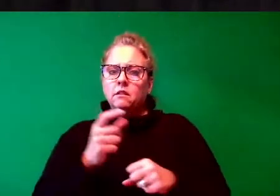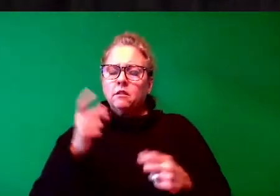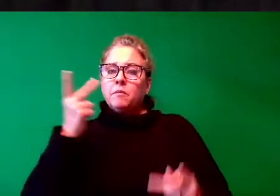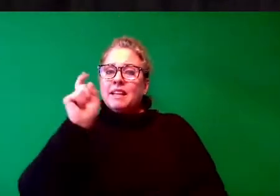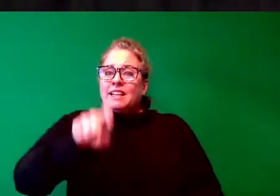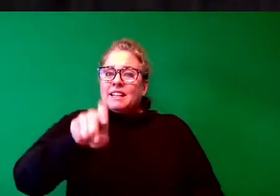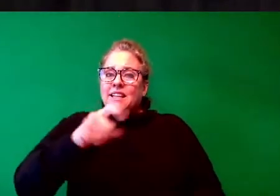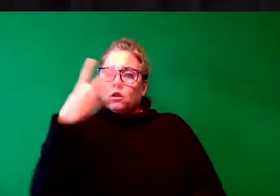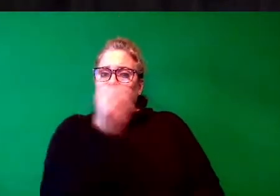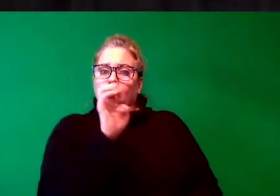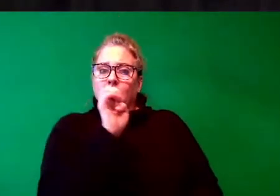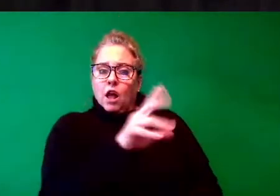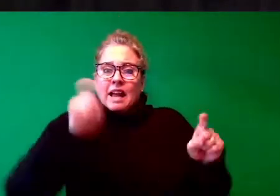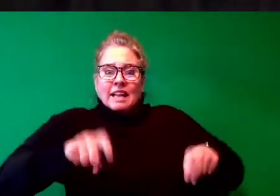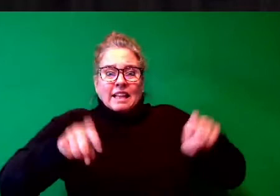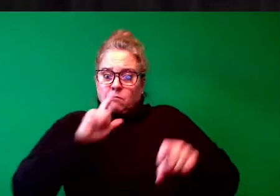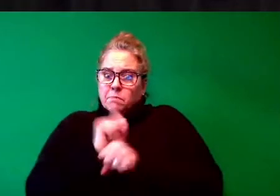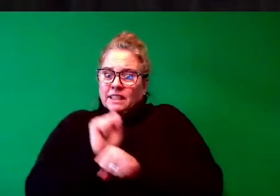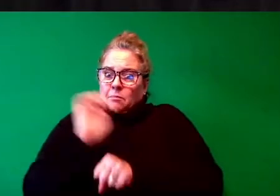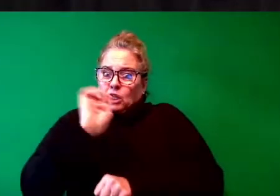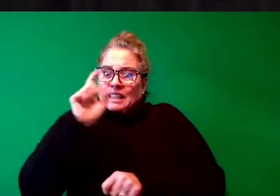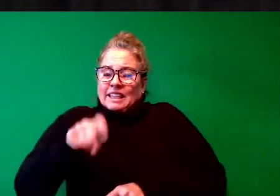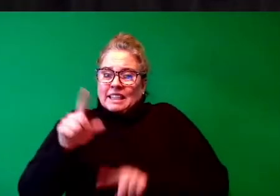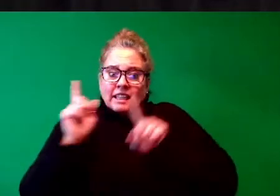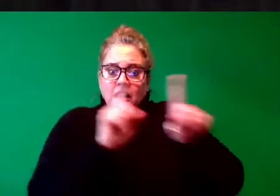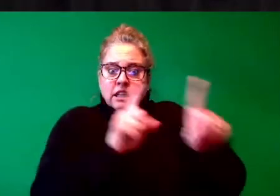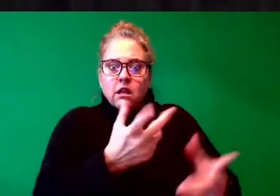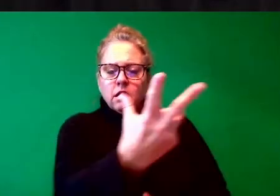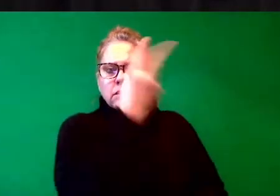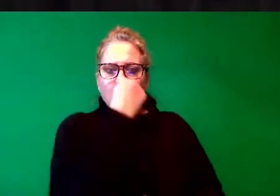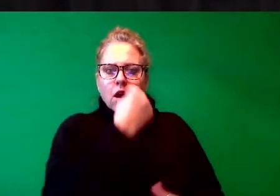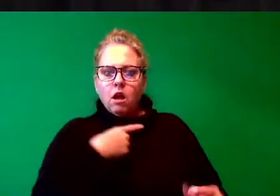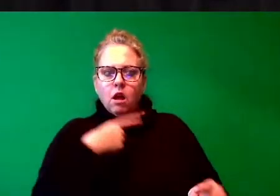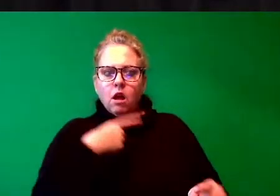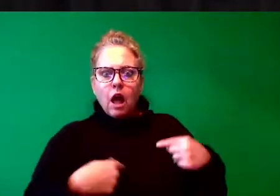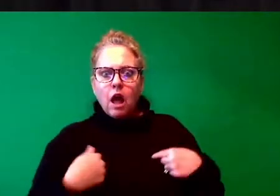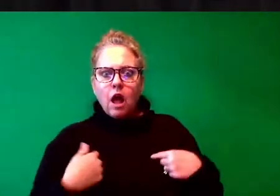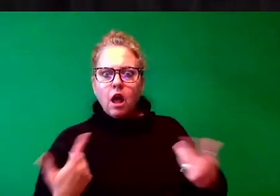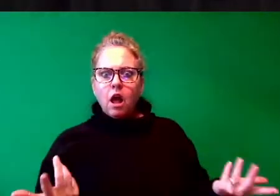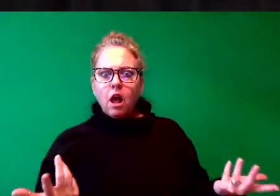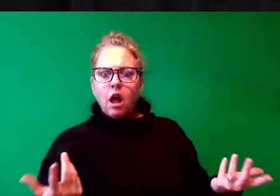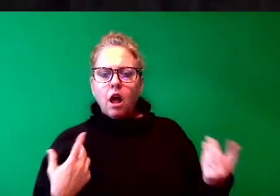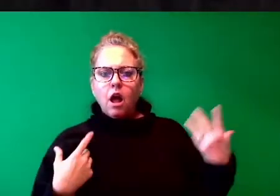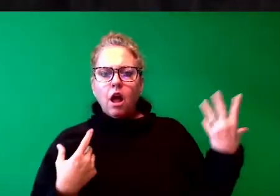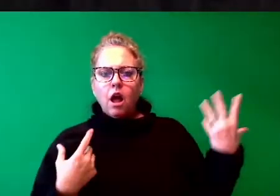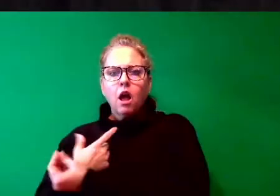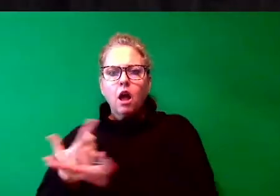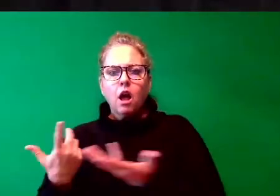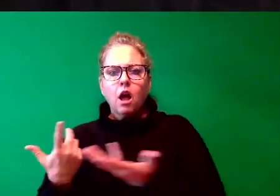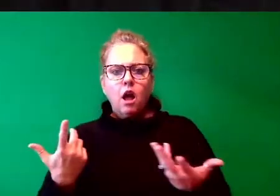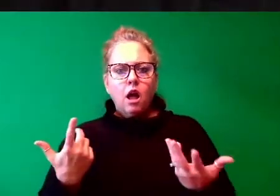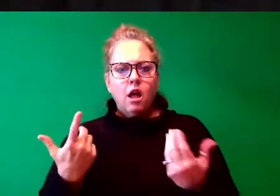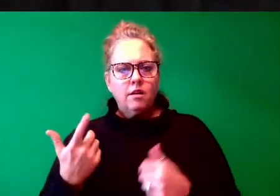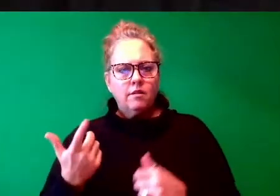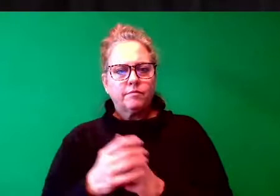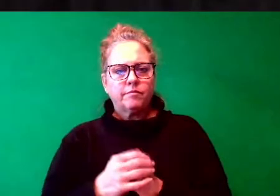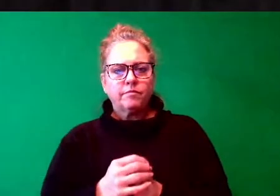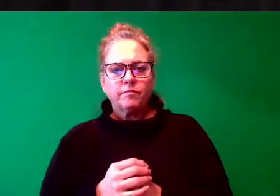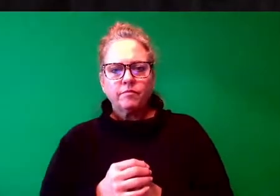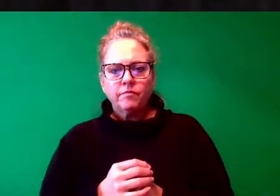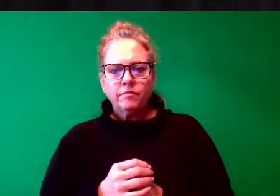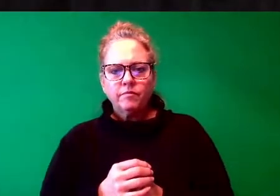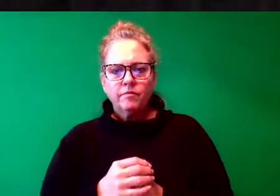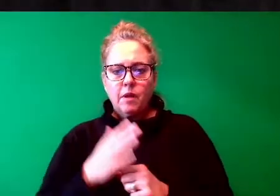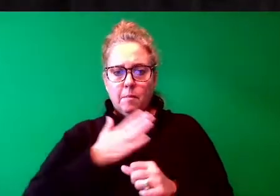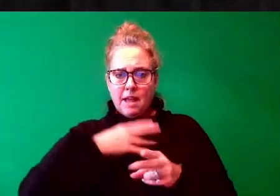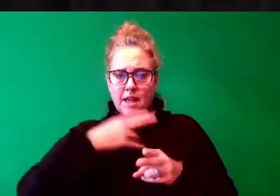So that is exactly my point, Doris, is people, and I think Carrie said this. It's Kari.